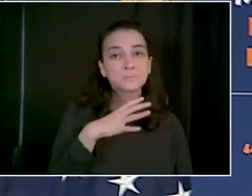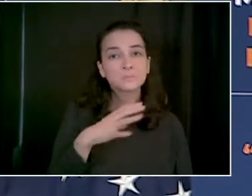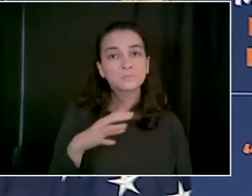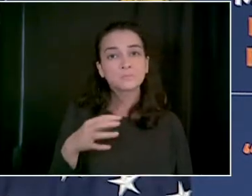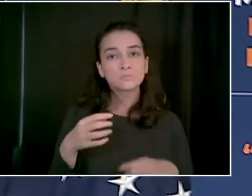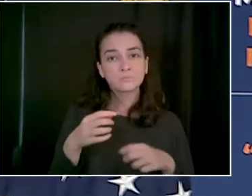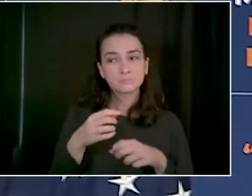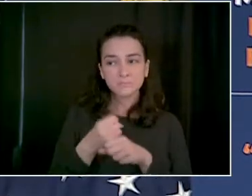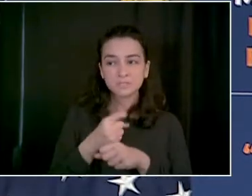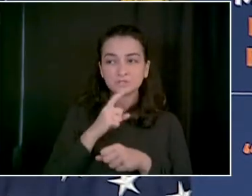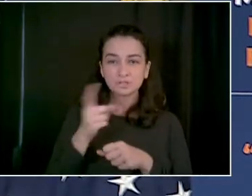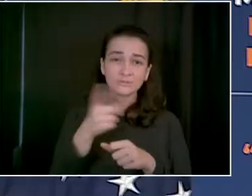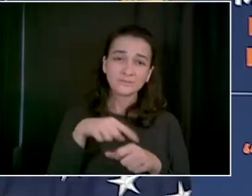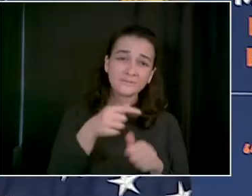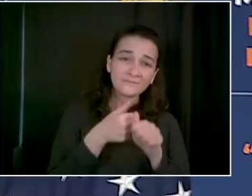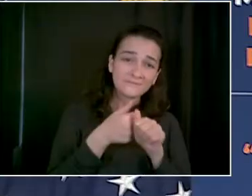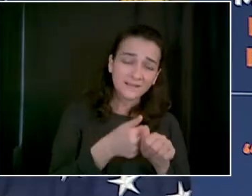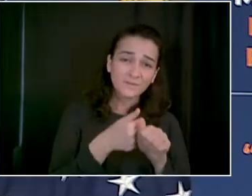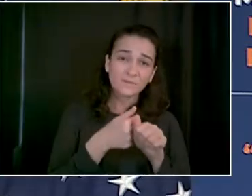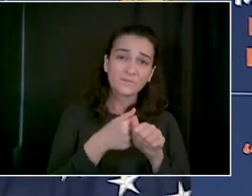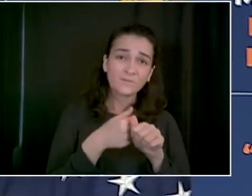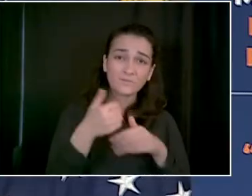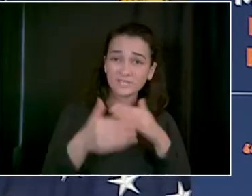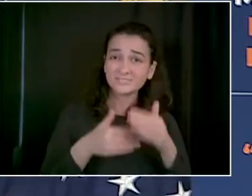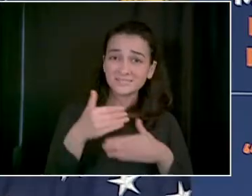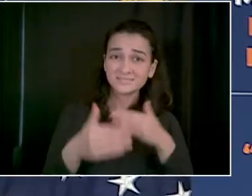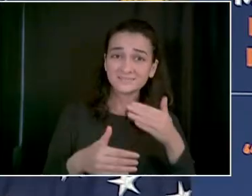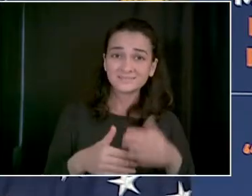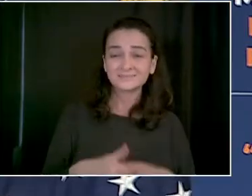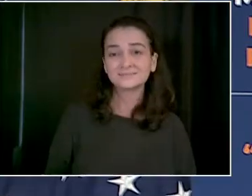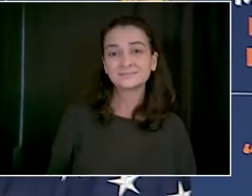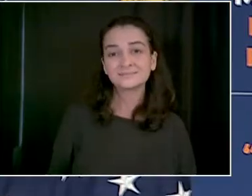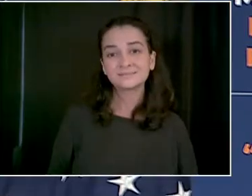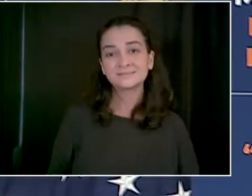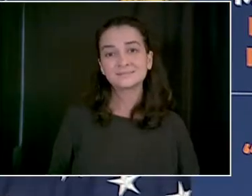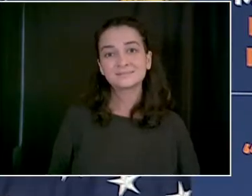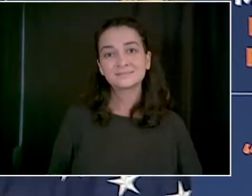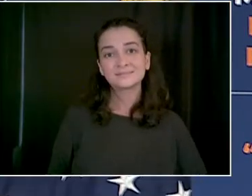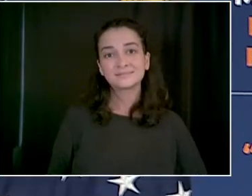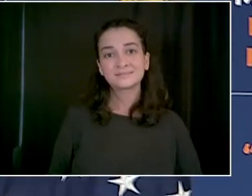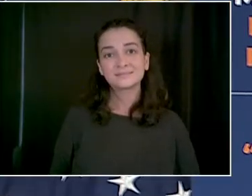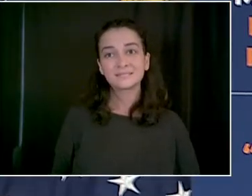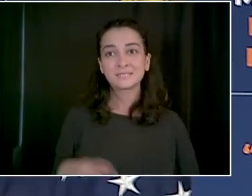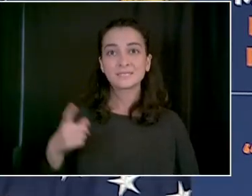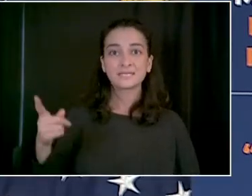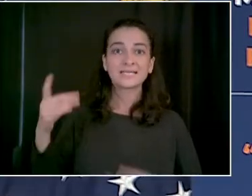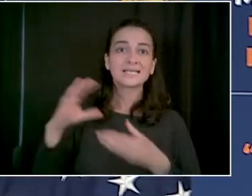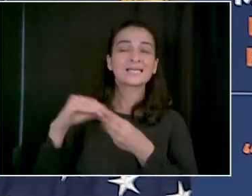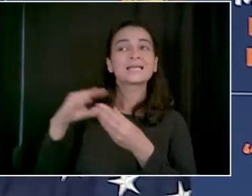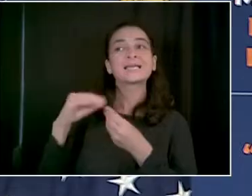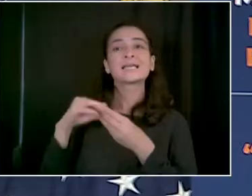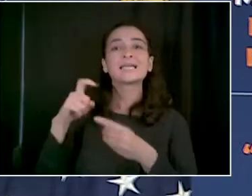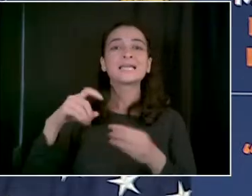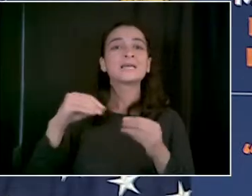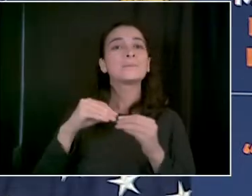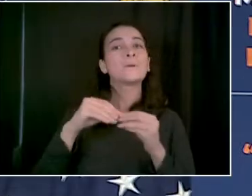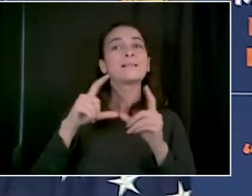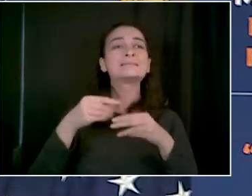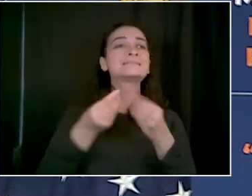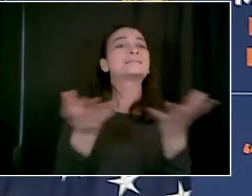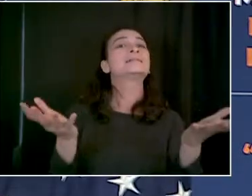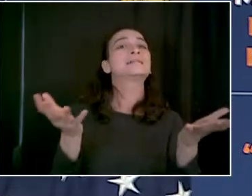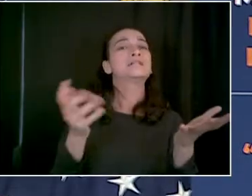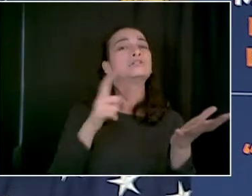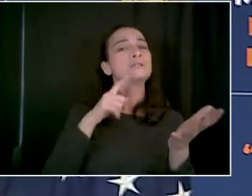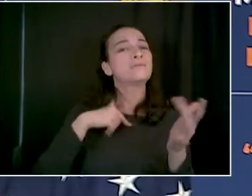I'm at my town hall meetings, people are saying these vendors have become out of control in our city, and we must monitor